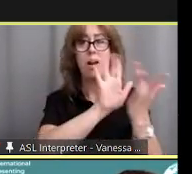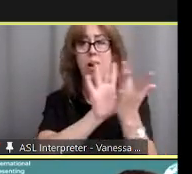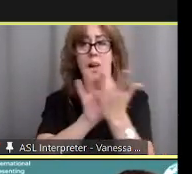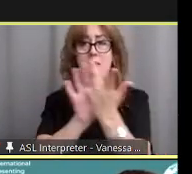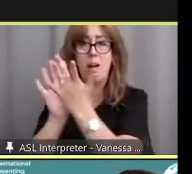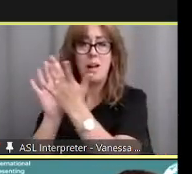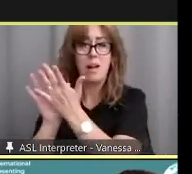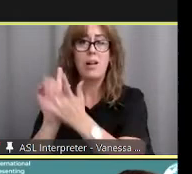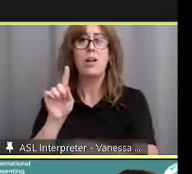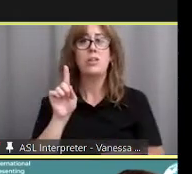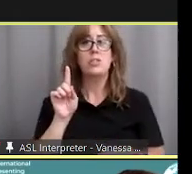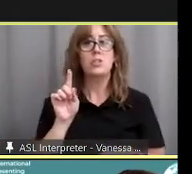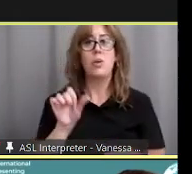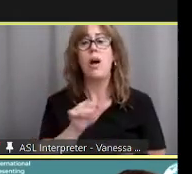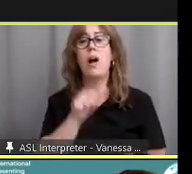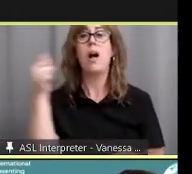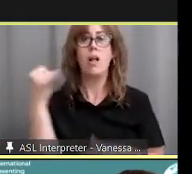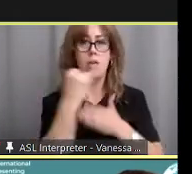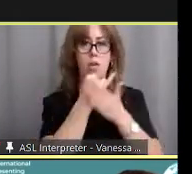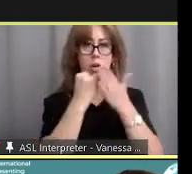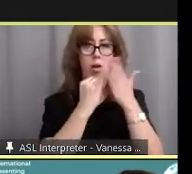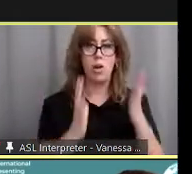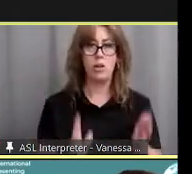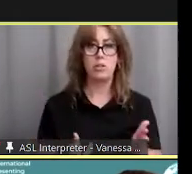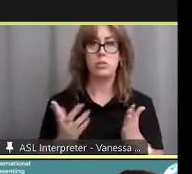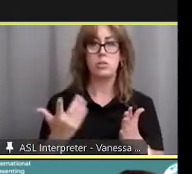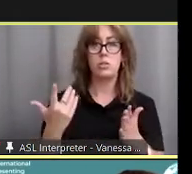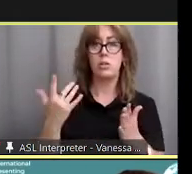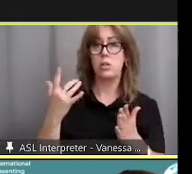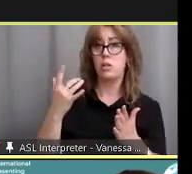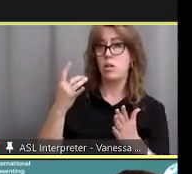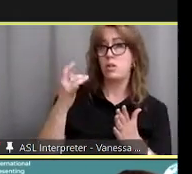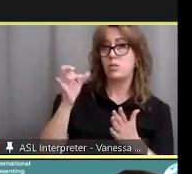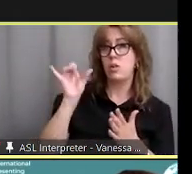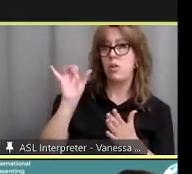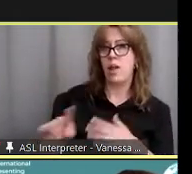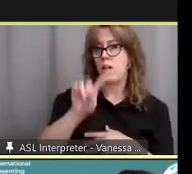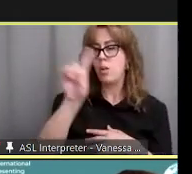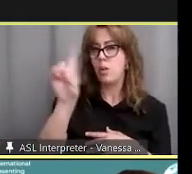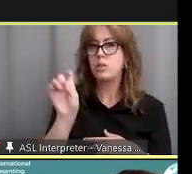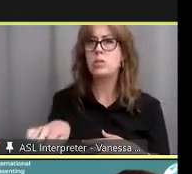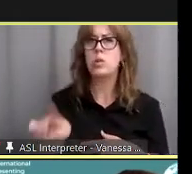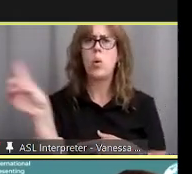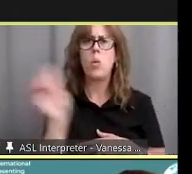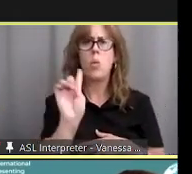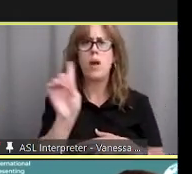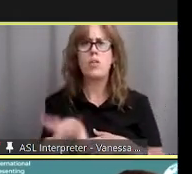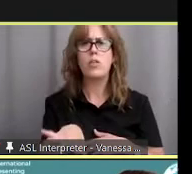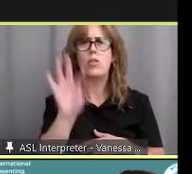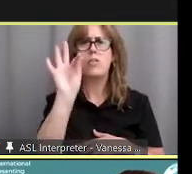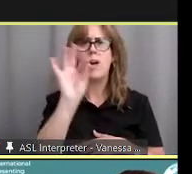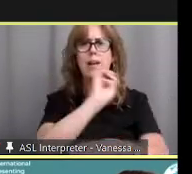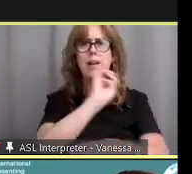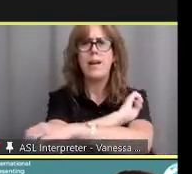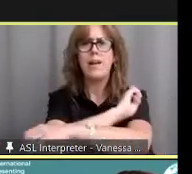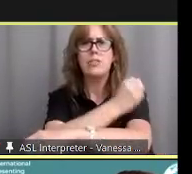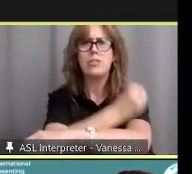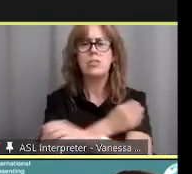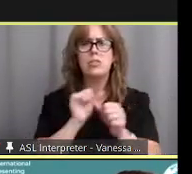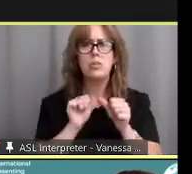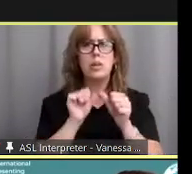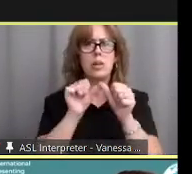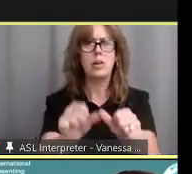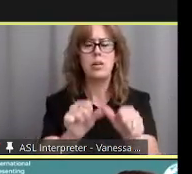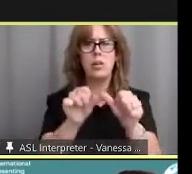question, where do you find the energy to continue through these trying times? And the